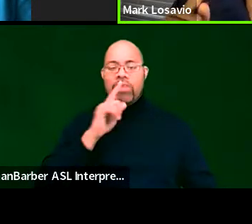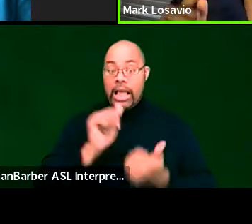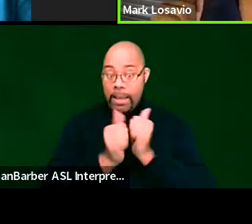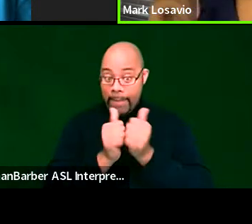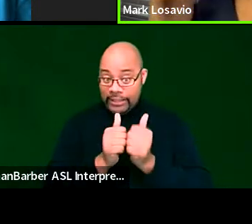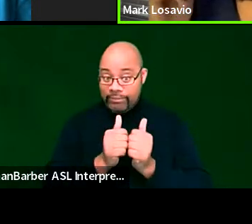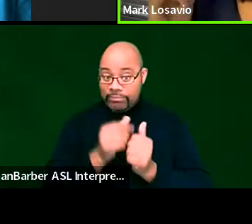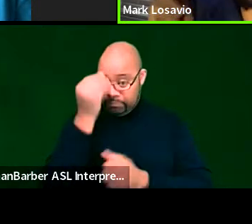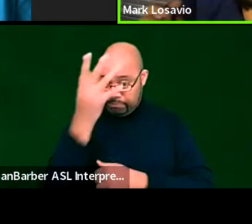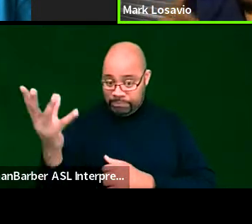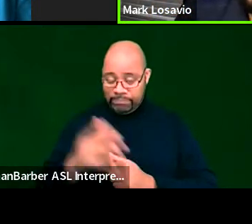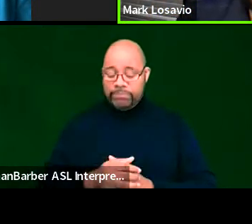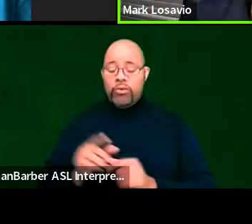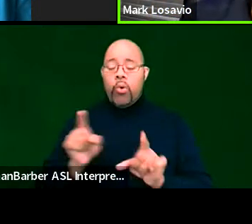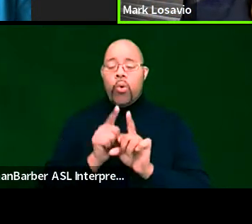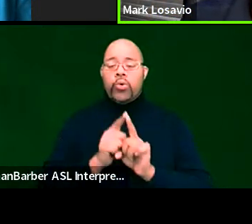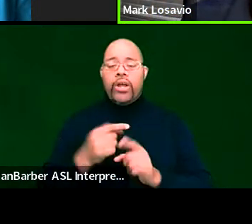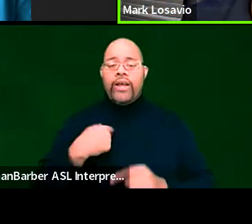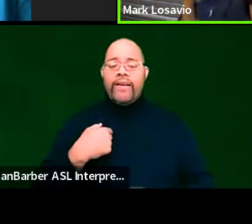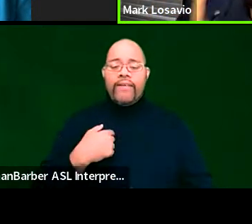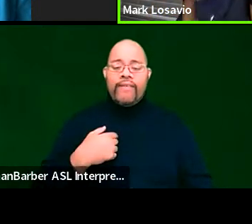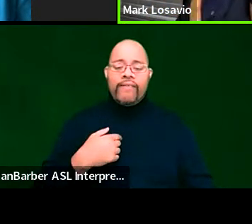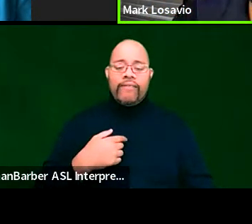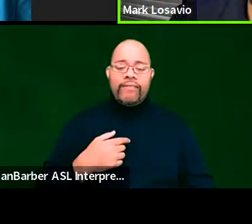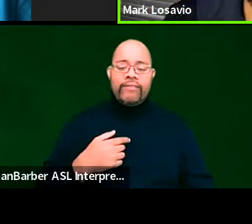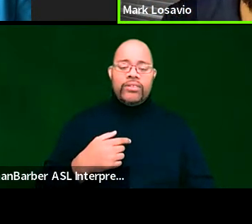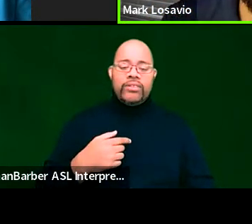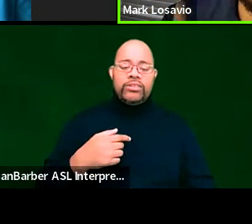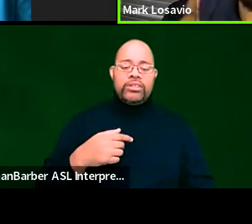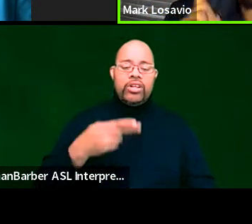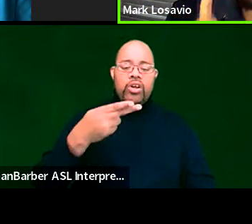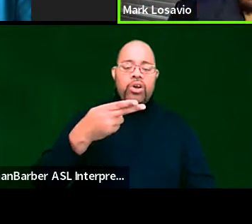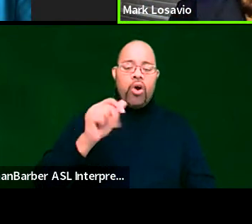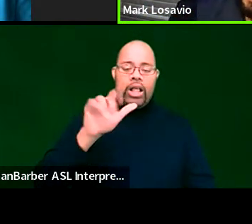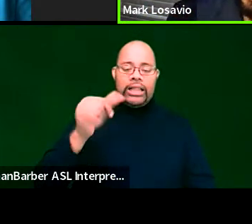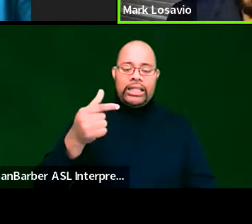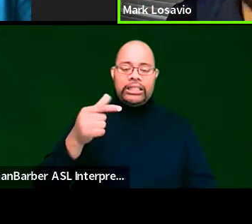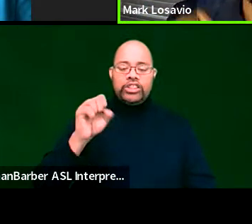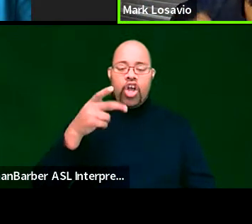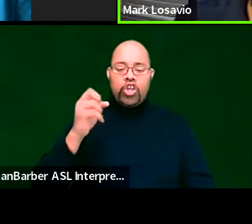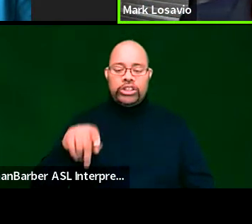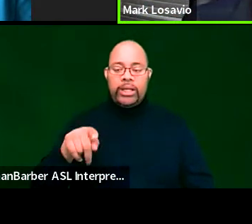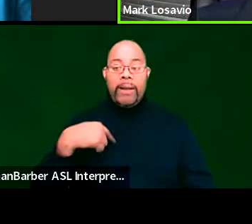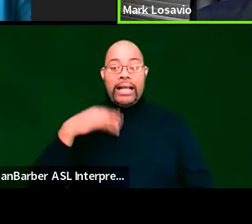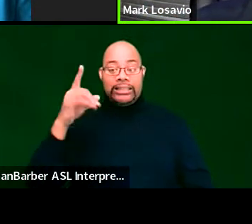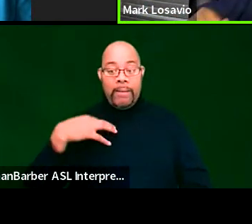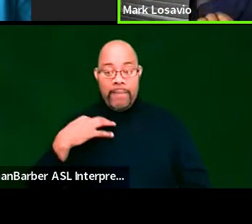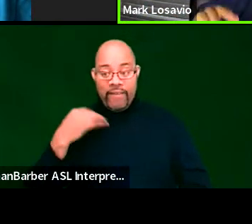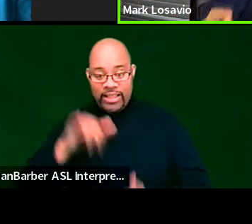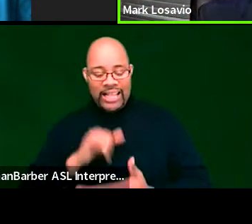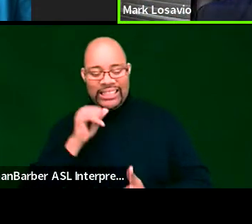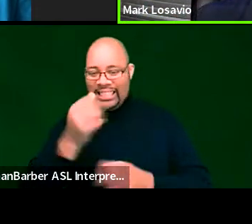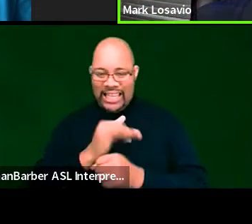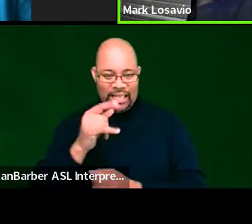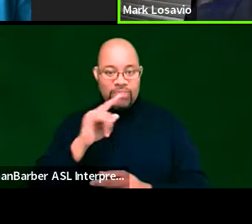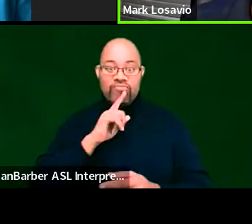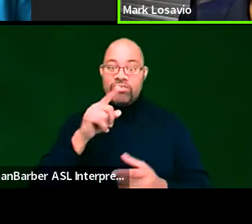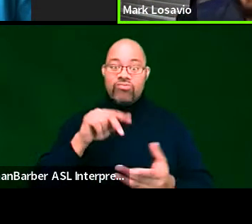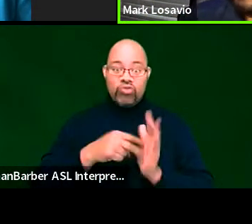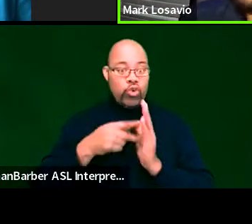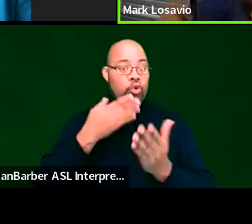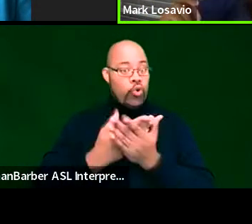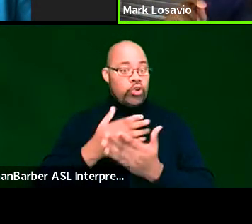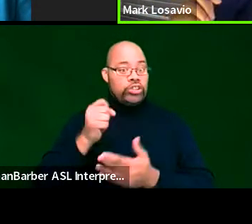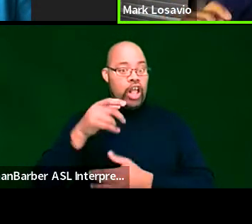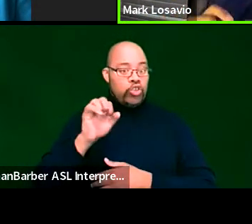competitive. There's also the Hauling Scholarship, which is actually one that I applied for and did not get. But that's okay, because that means it's a really, really good